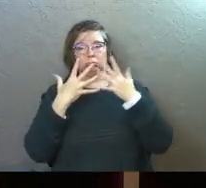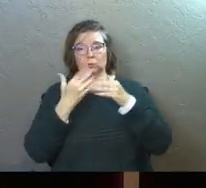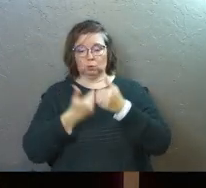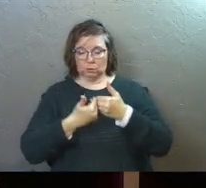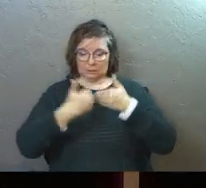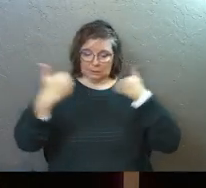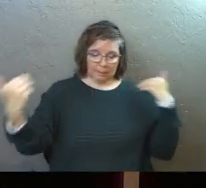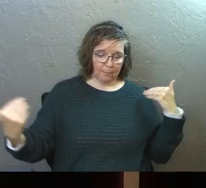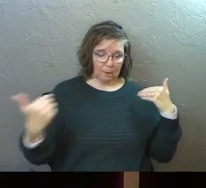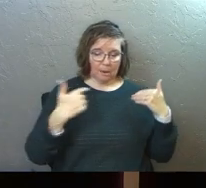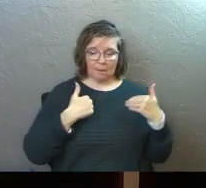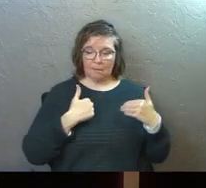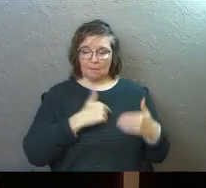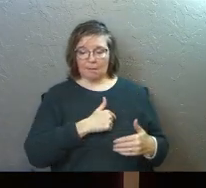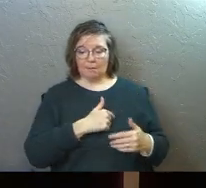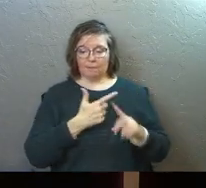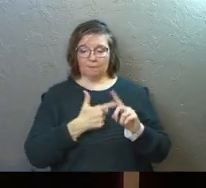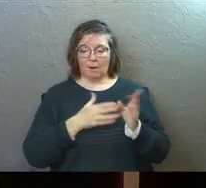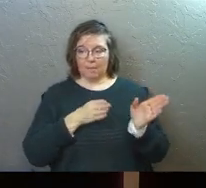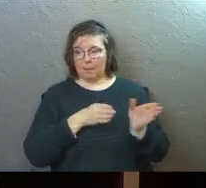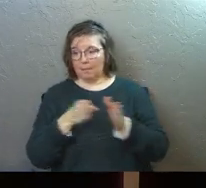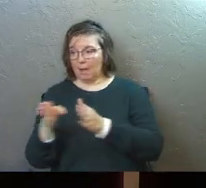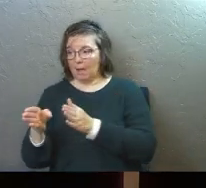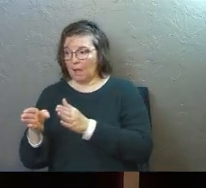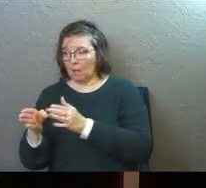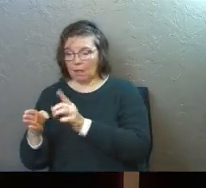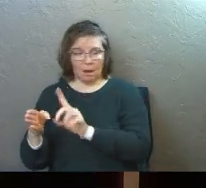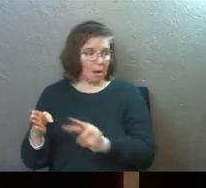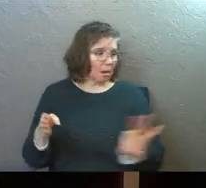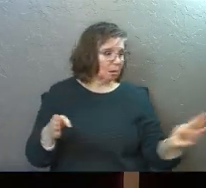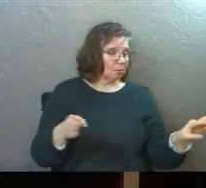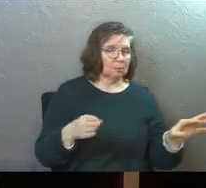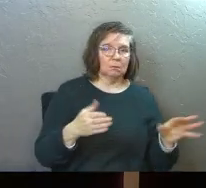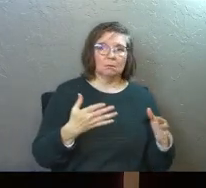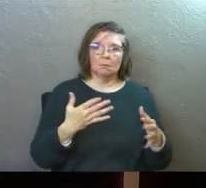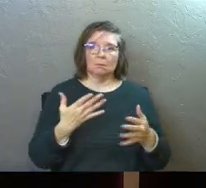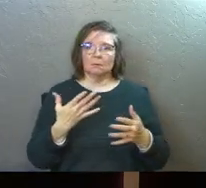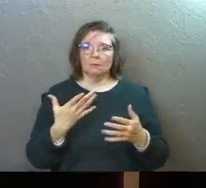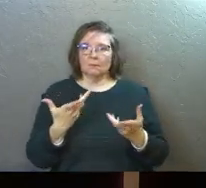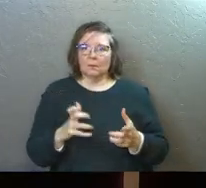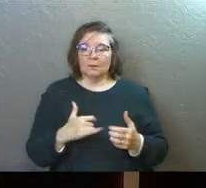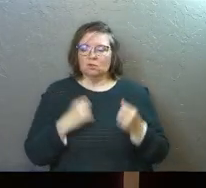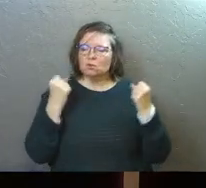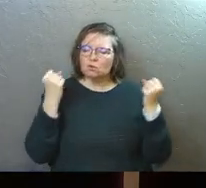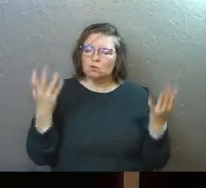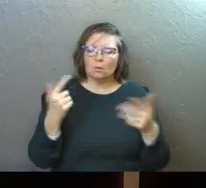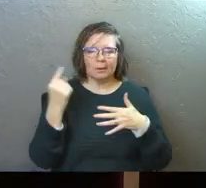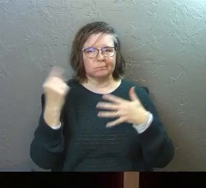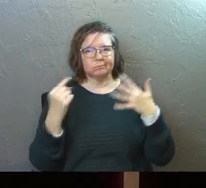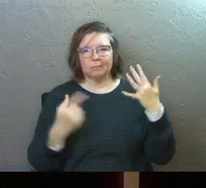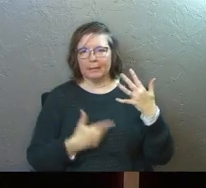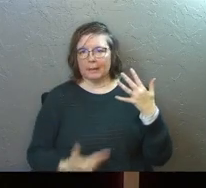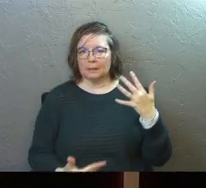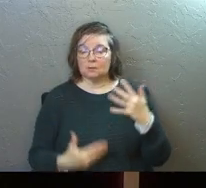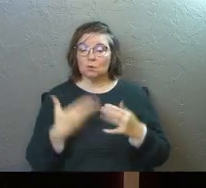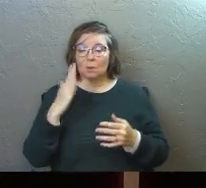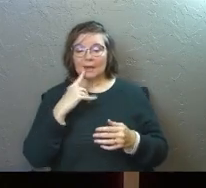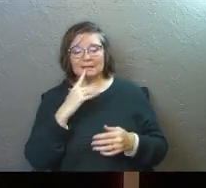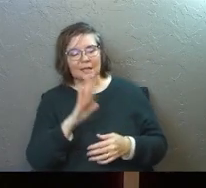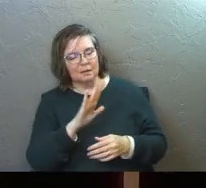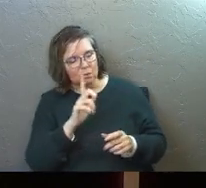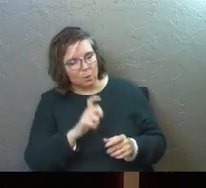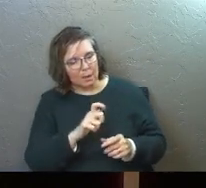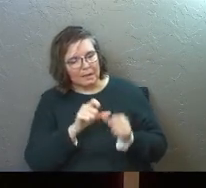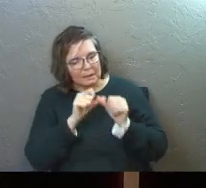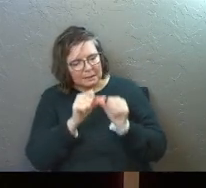to separate us from the path and the purpose that God has for me. So many things. And so God is saying,